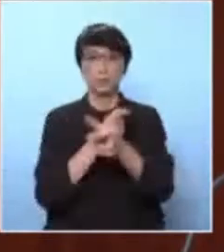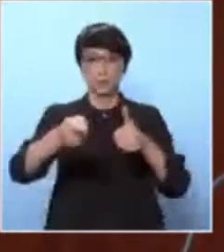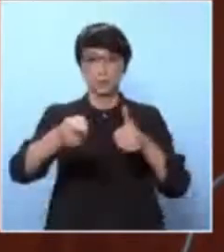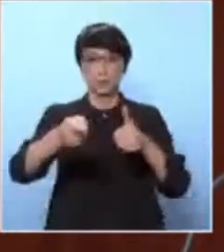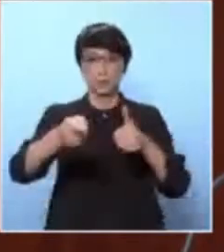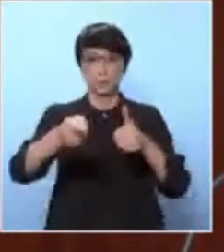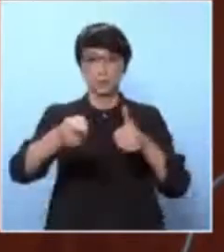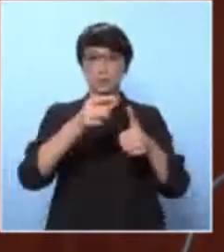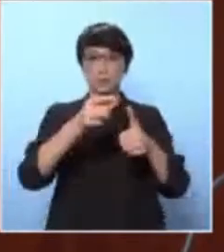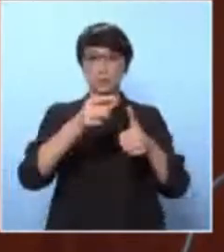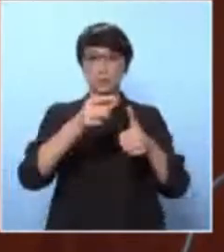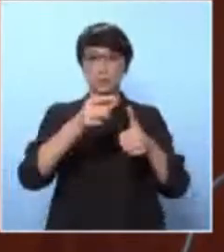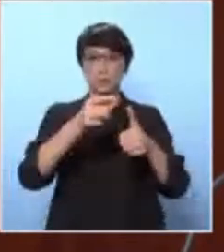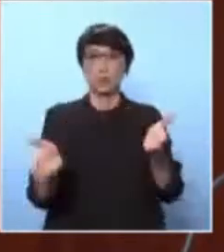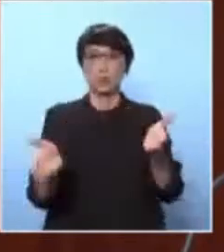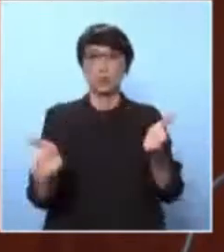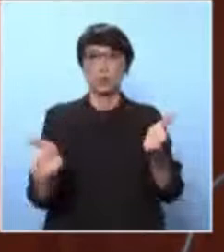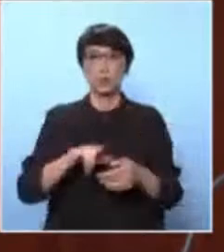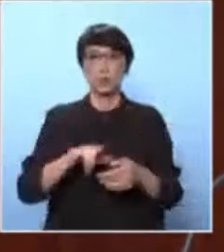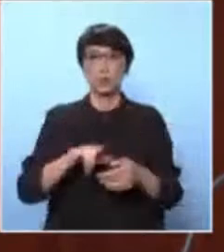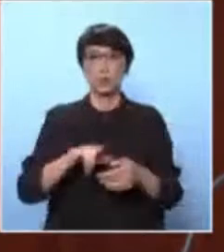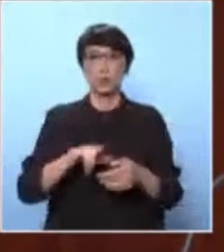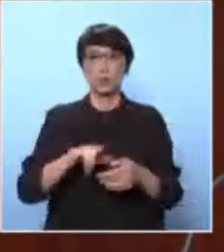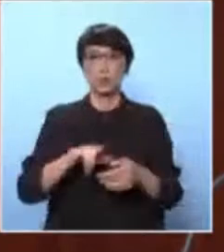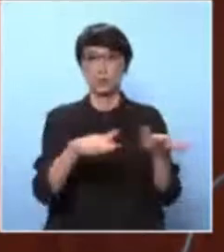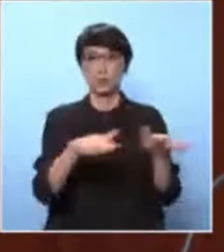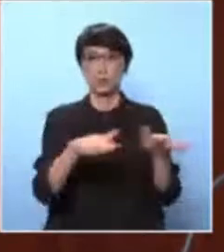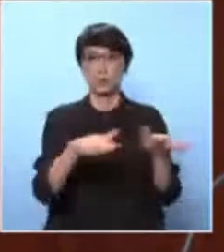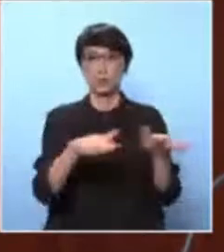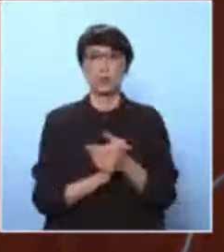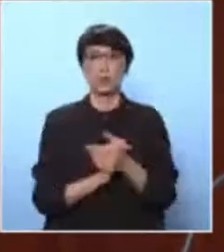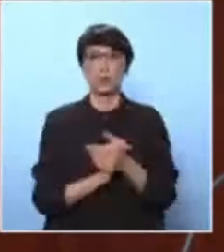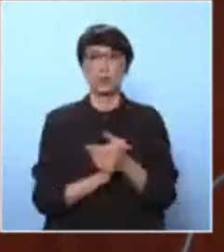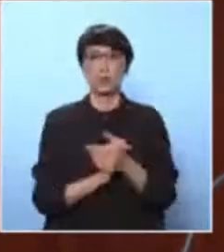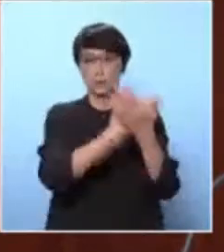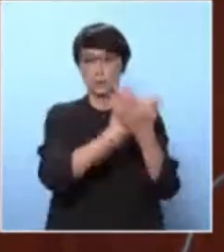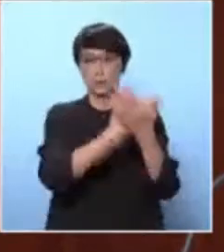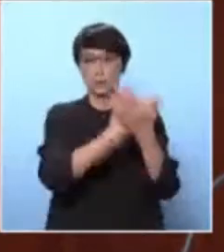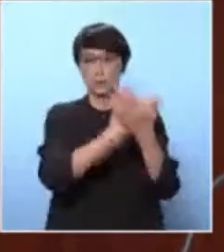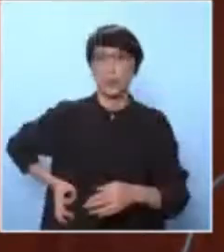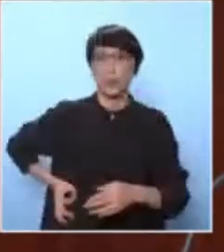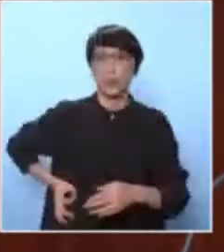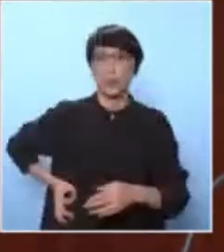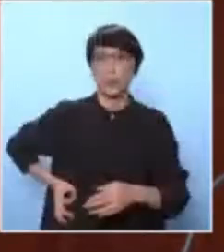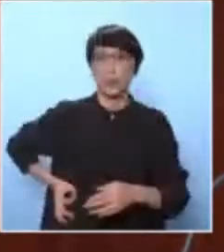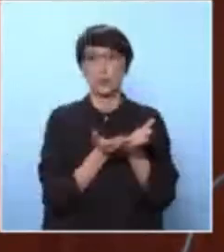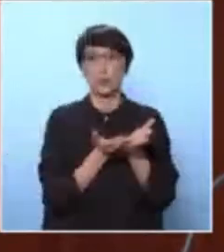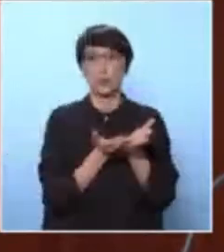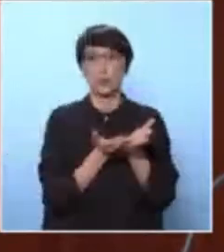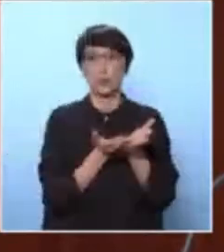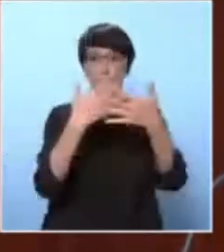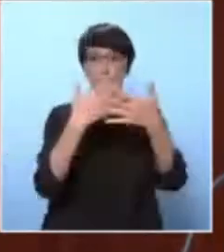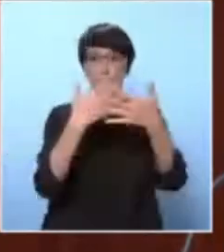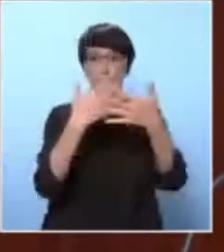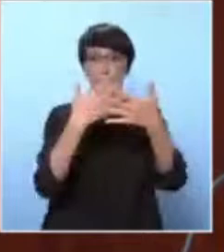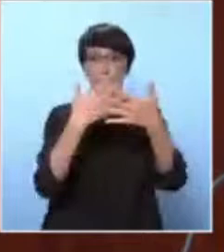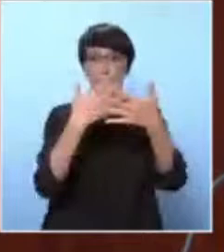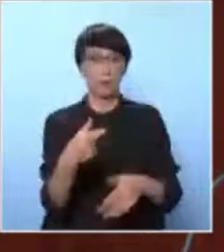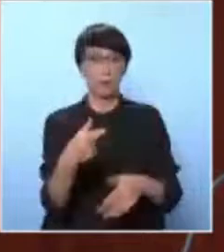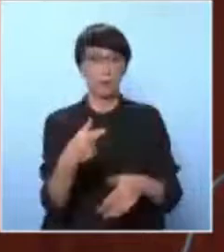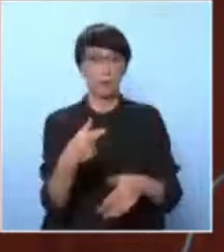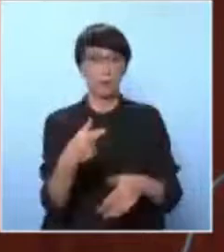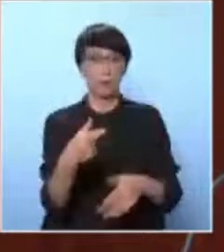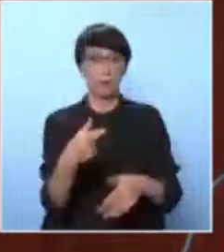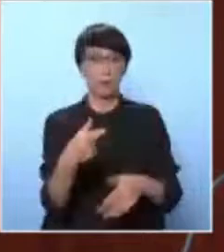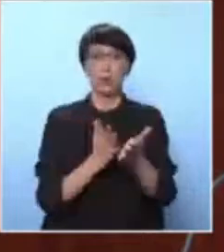an industry-oriented perspective, especially professional services such as maritime law, insurance, ship finance, etc.,